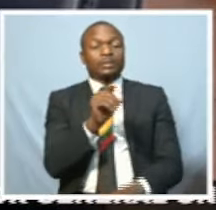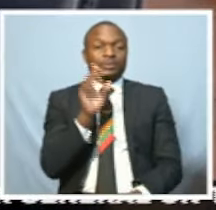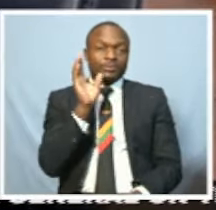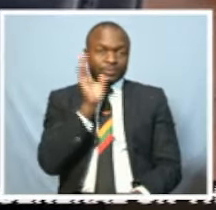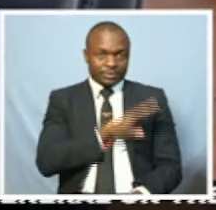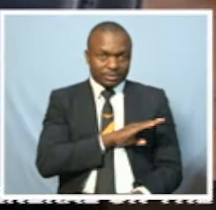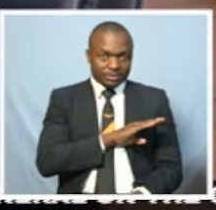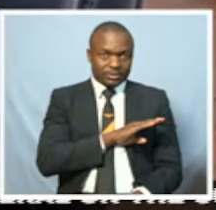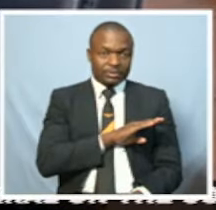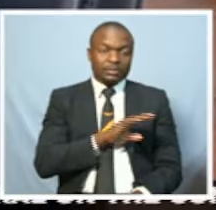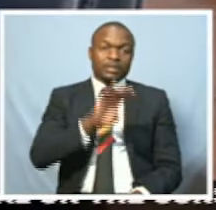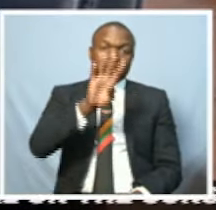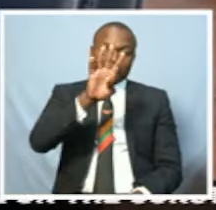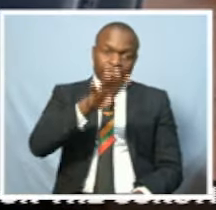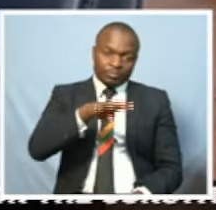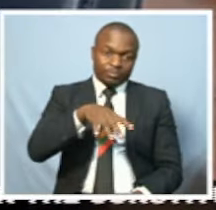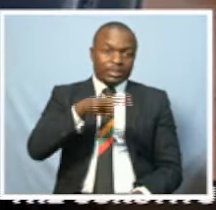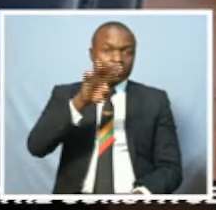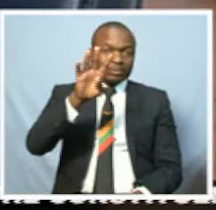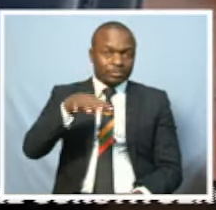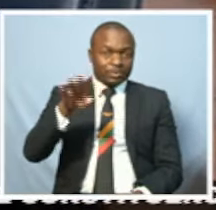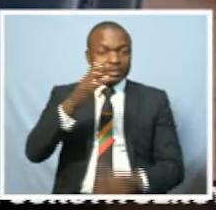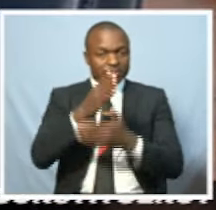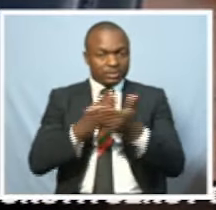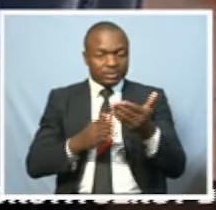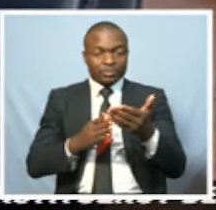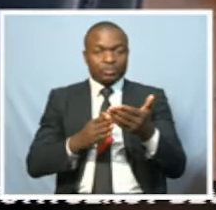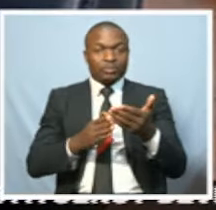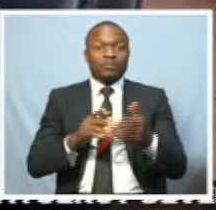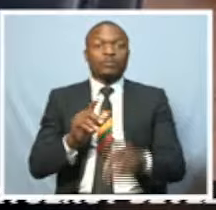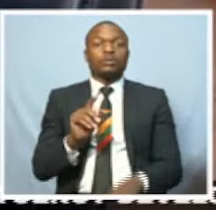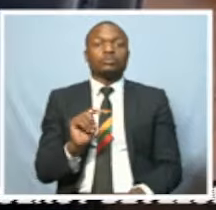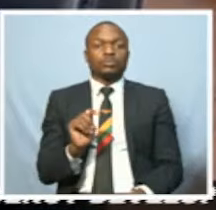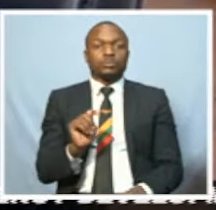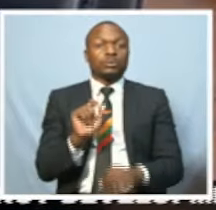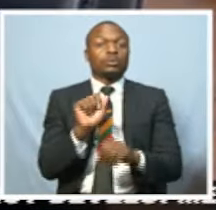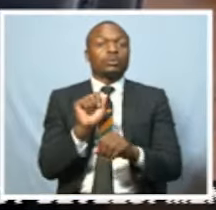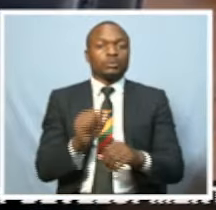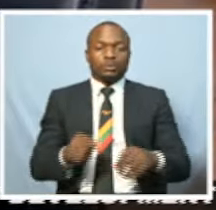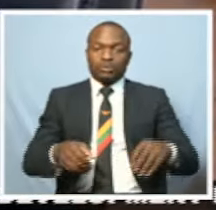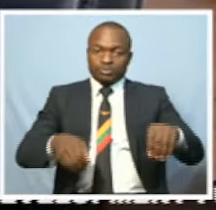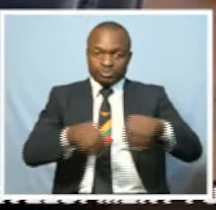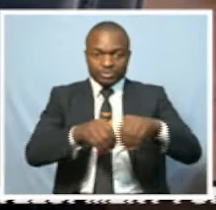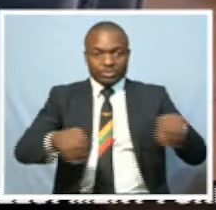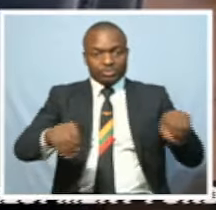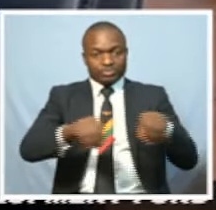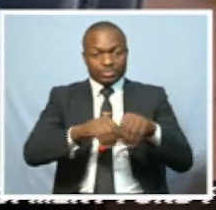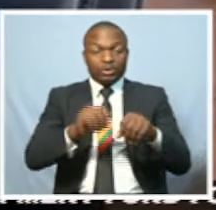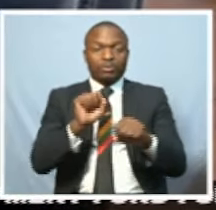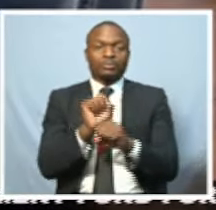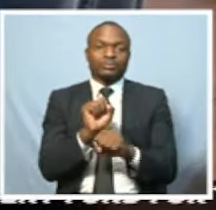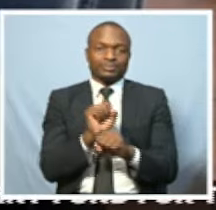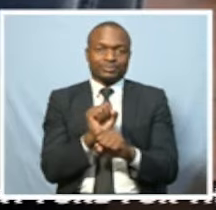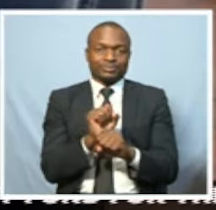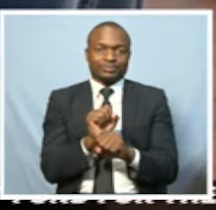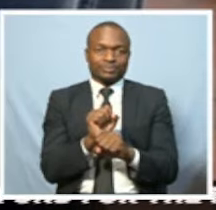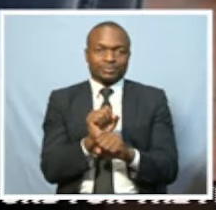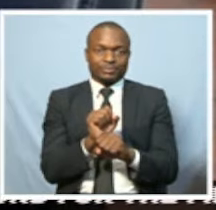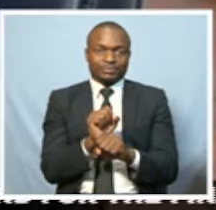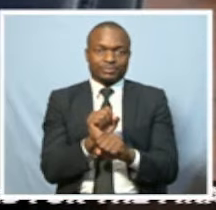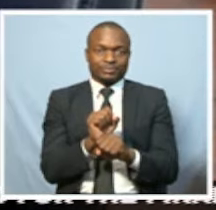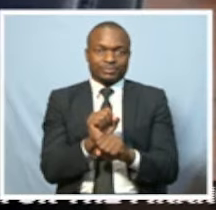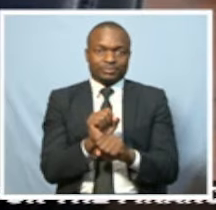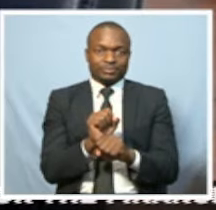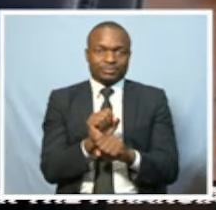already done the painting and some of the plumbing works. Although on the superstructure, it is